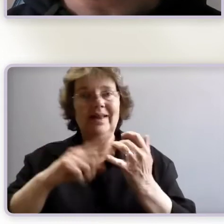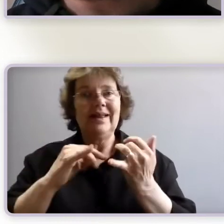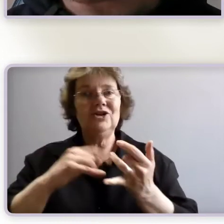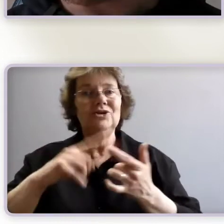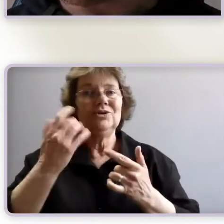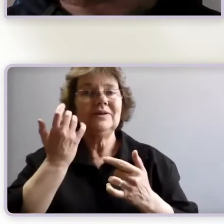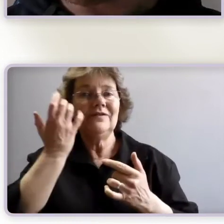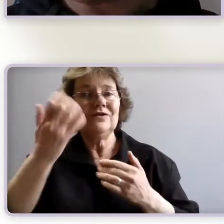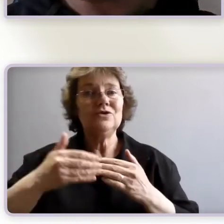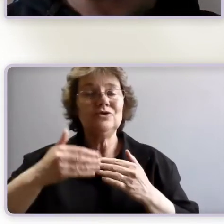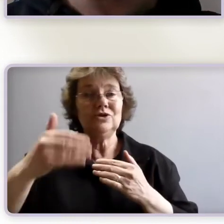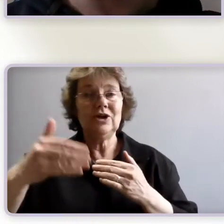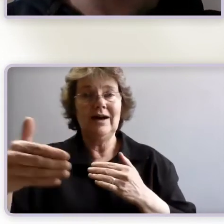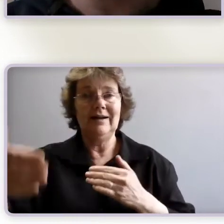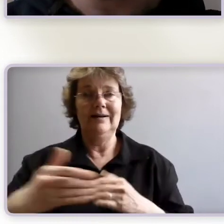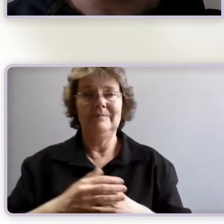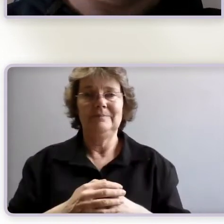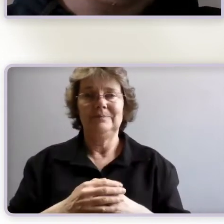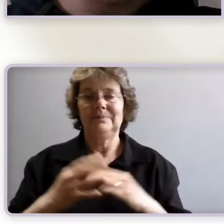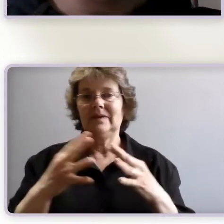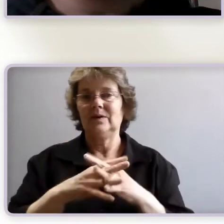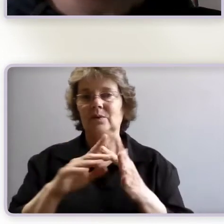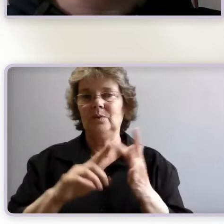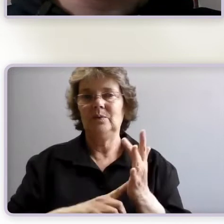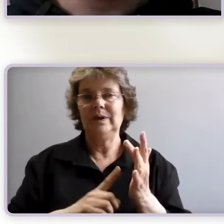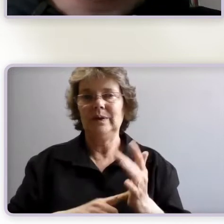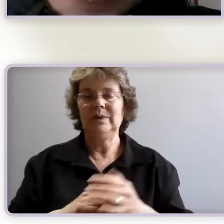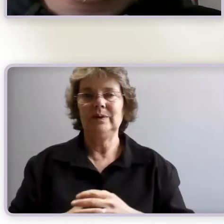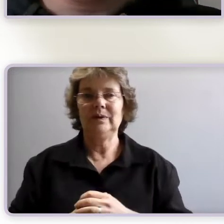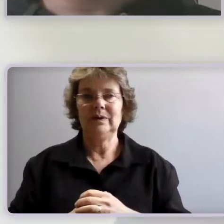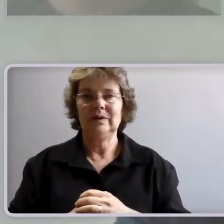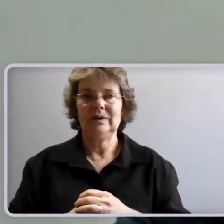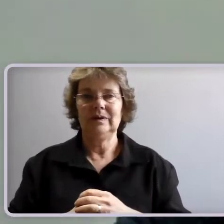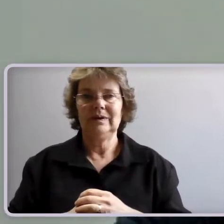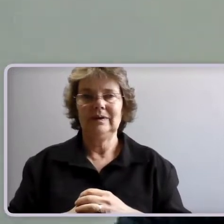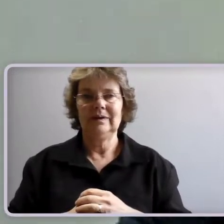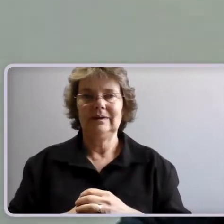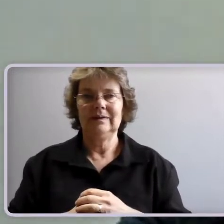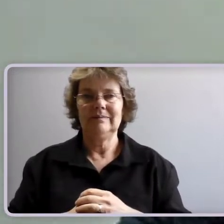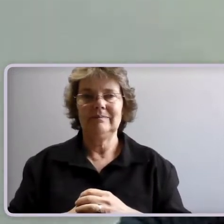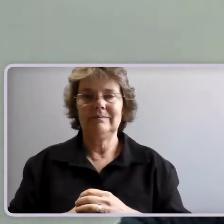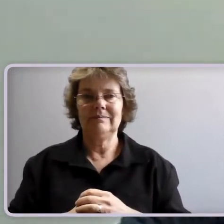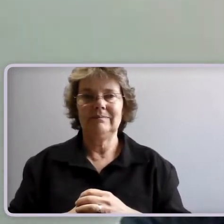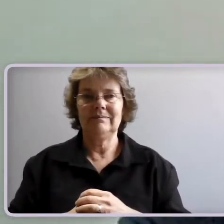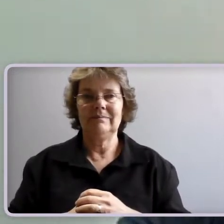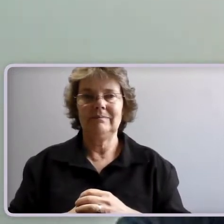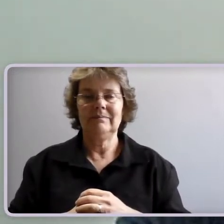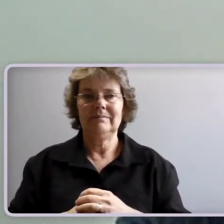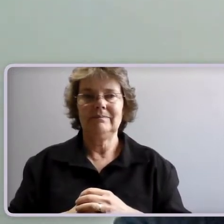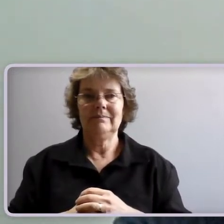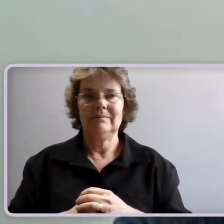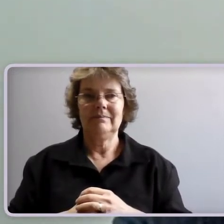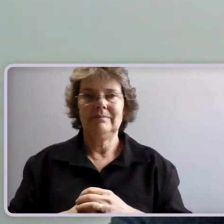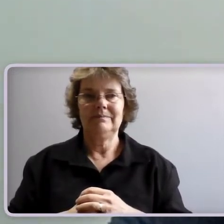Good things. I think the fact that people have been making effort